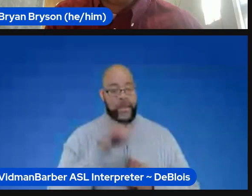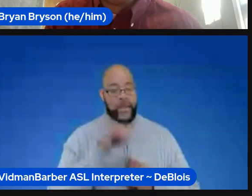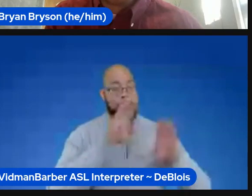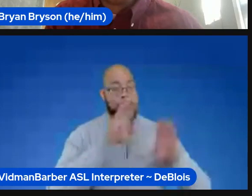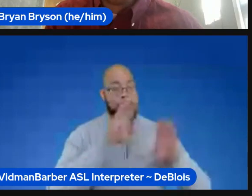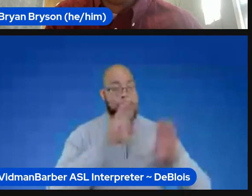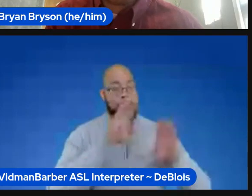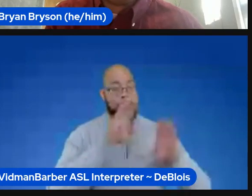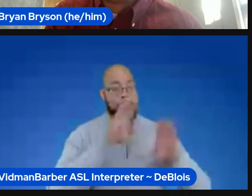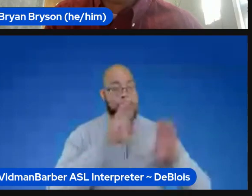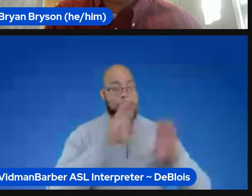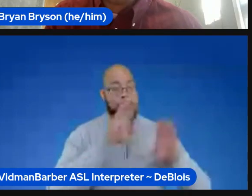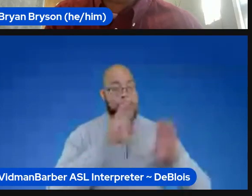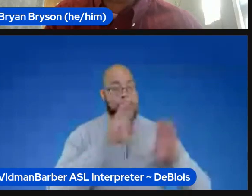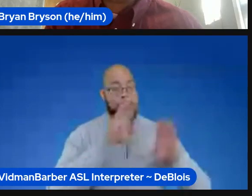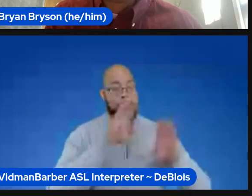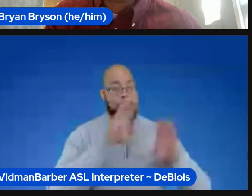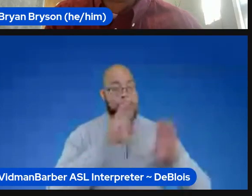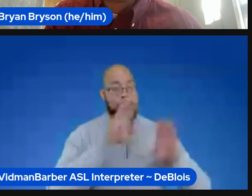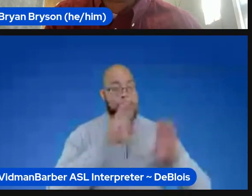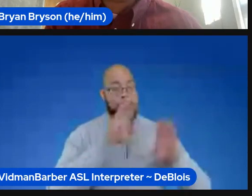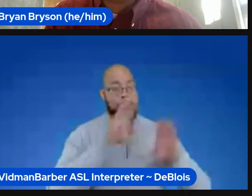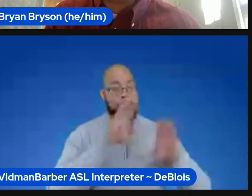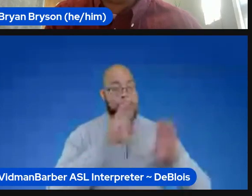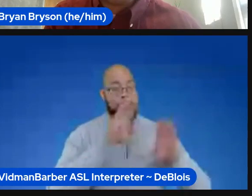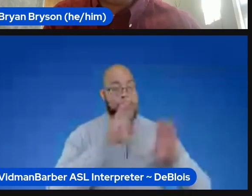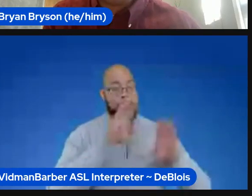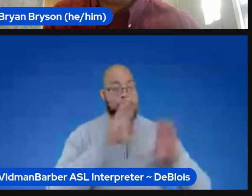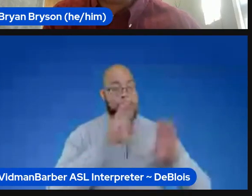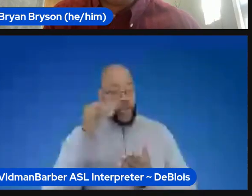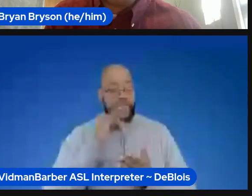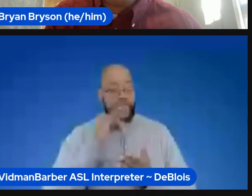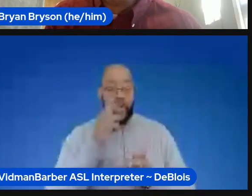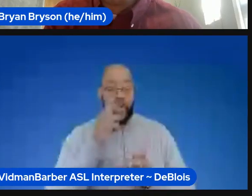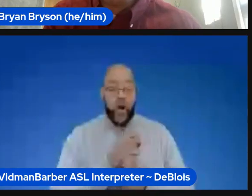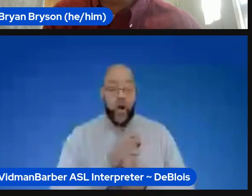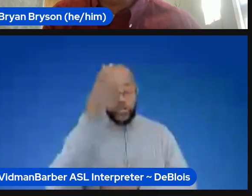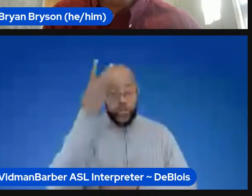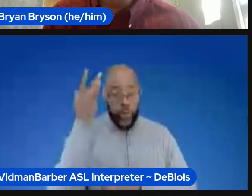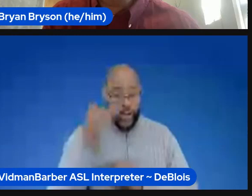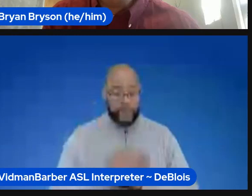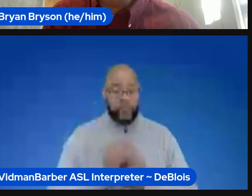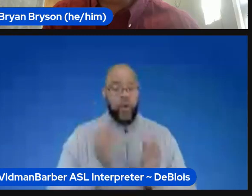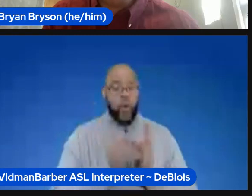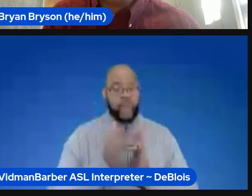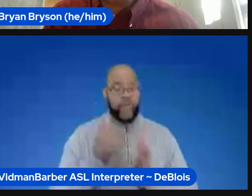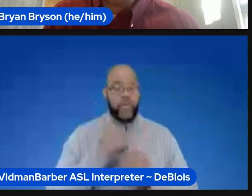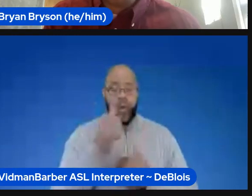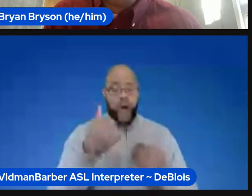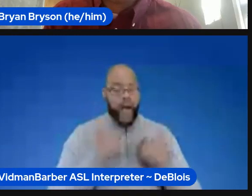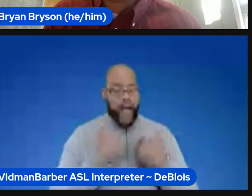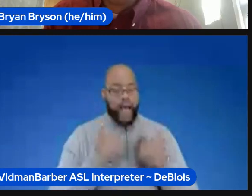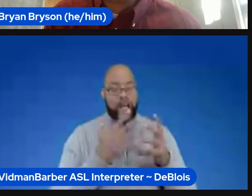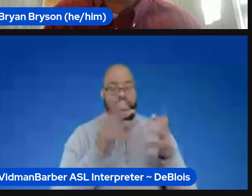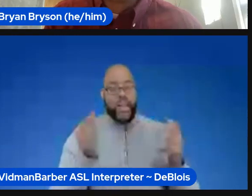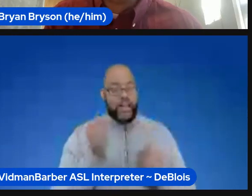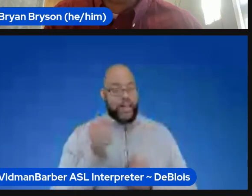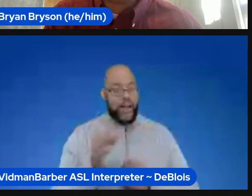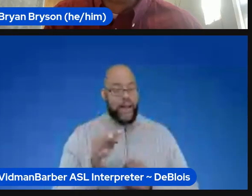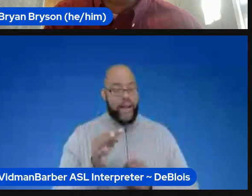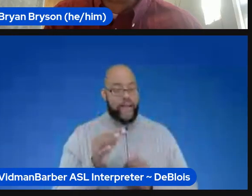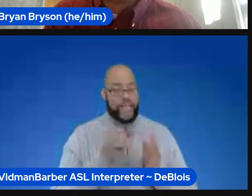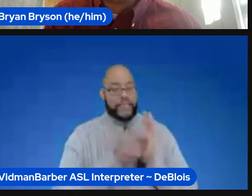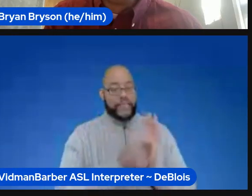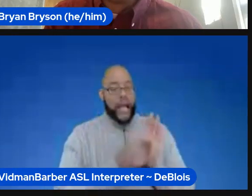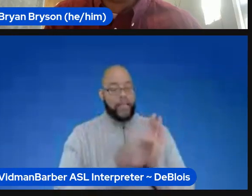is hard. Biological machine learning is hard because oftentimes we don't have a lot of examples from